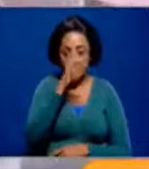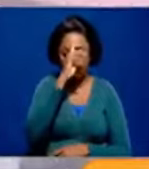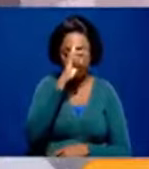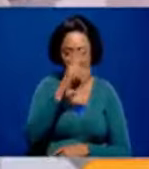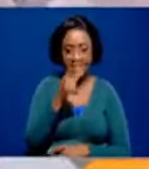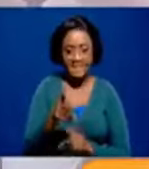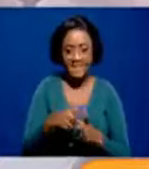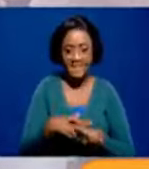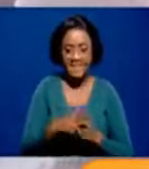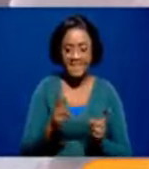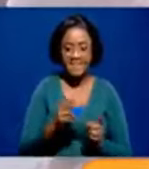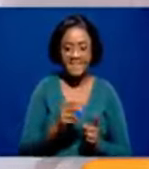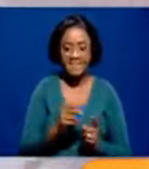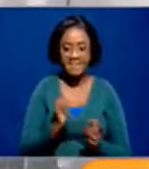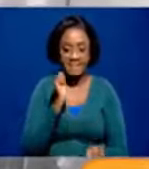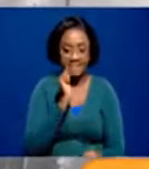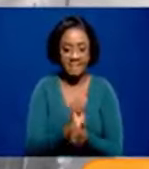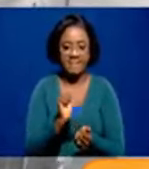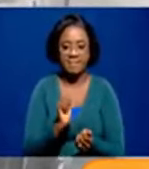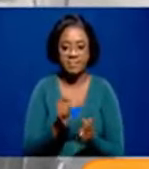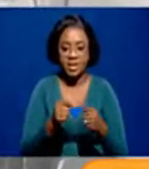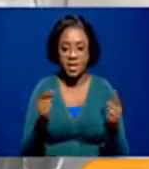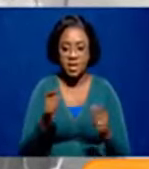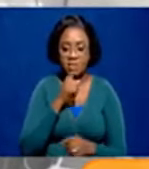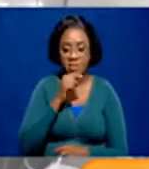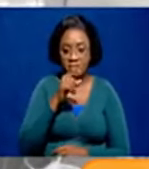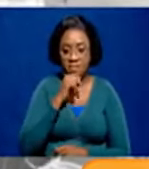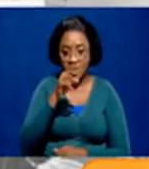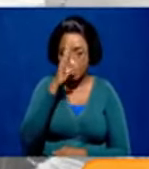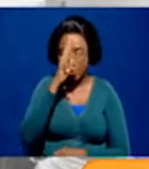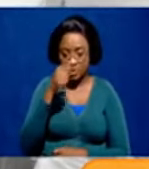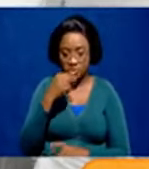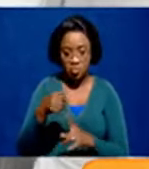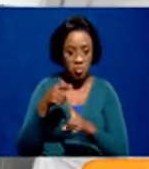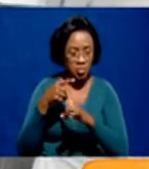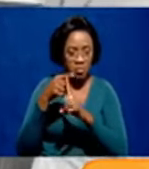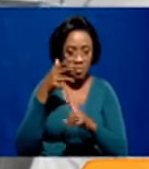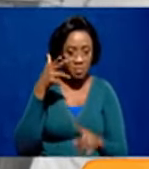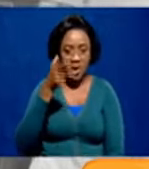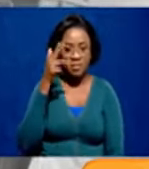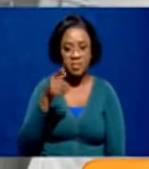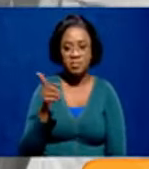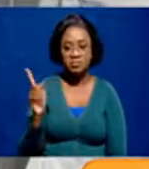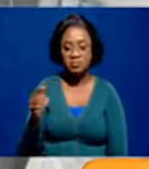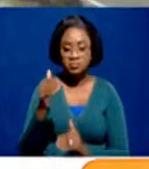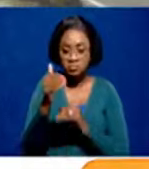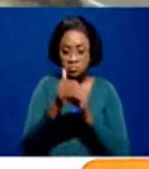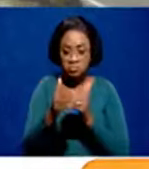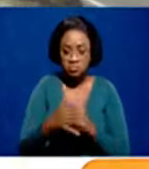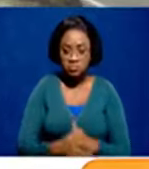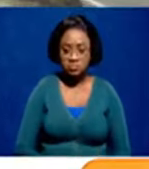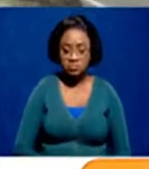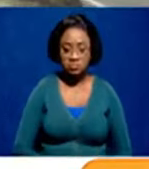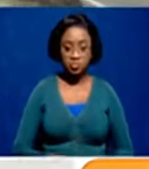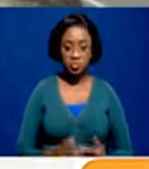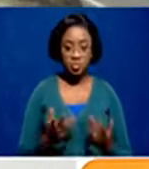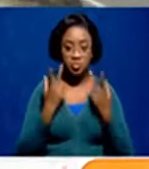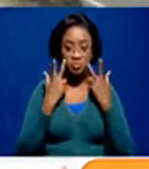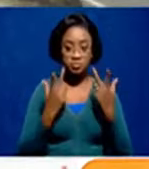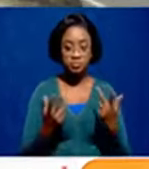institute prosecution against the police officer who fired the shot at close range. Here today we see a situation